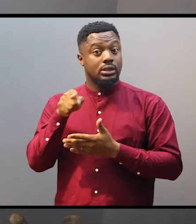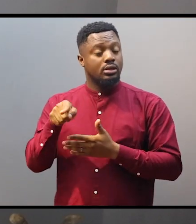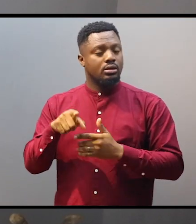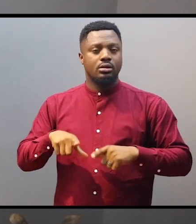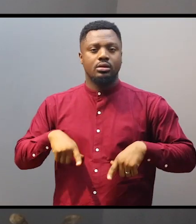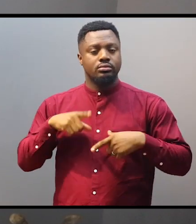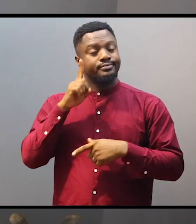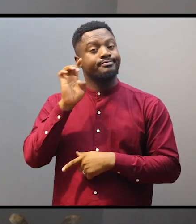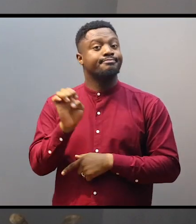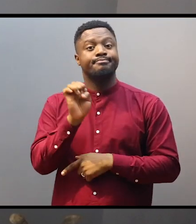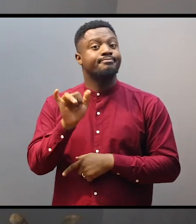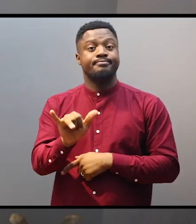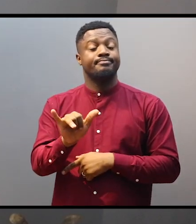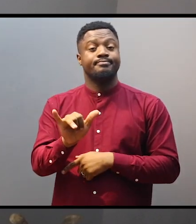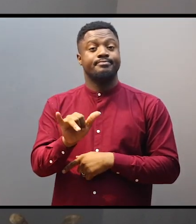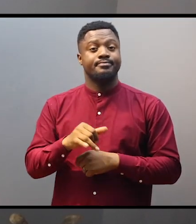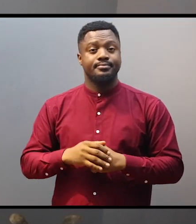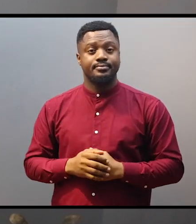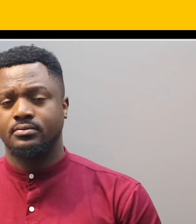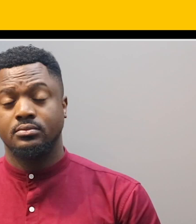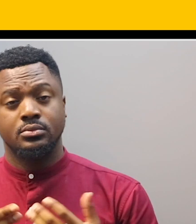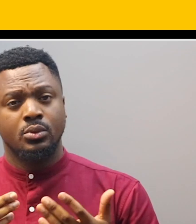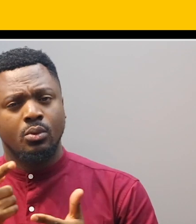lifelong. So that's mainly what autism is.